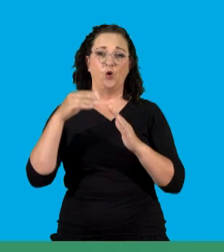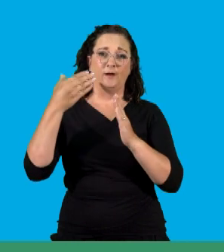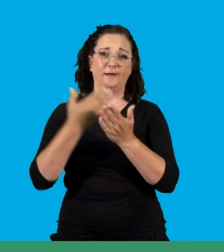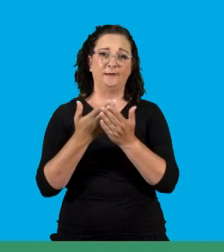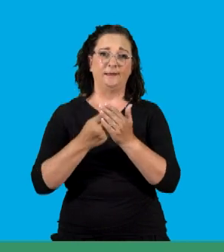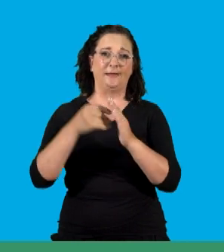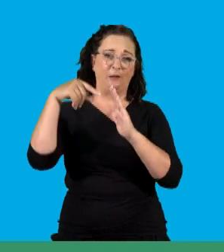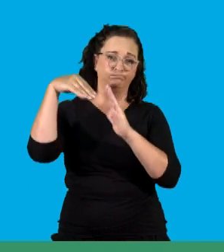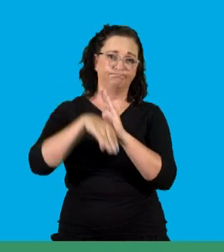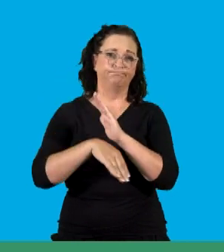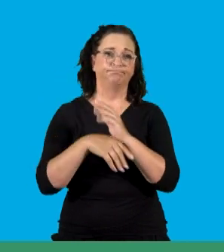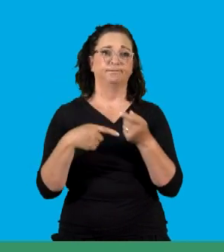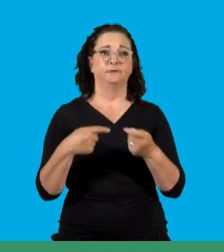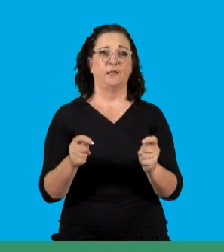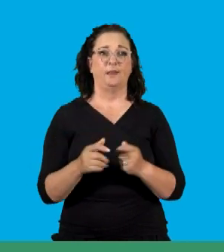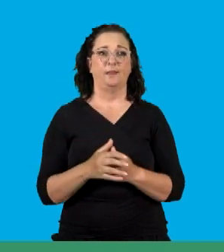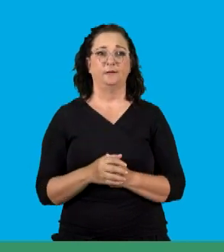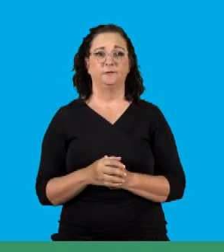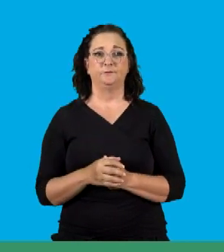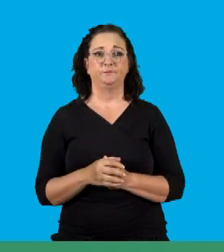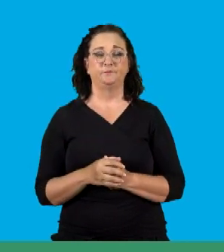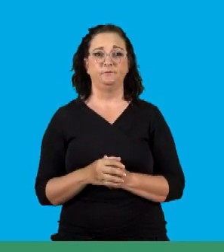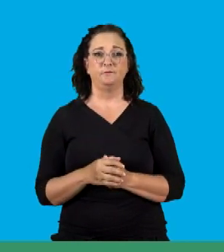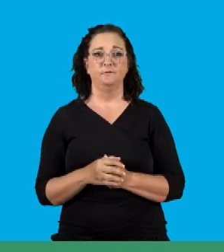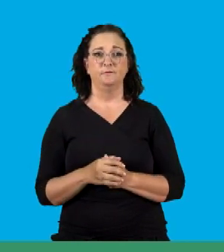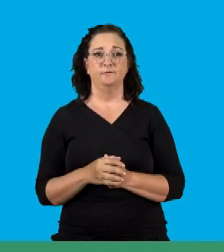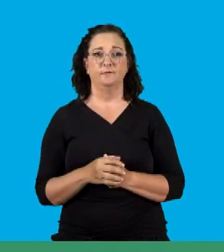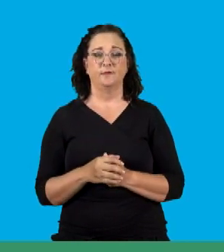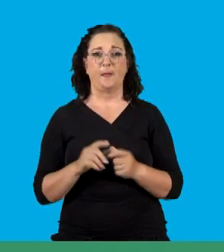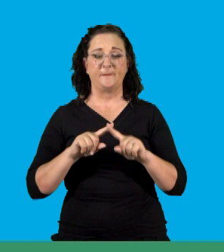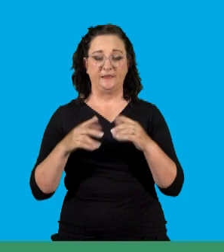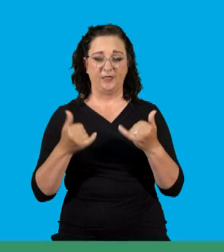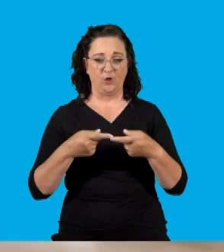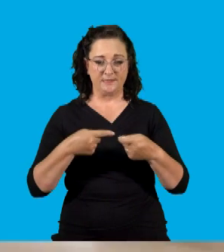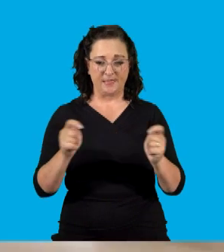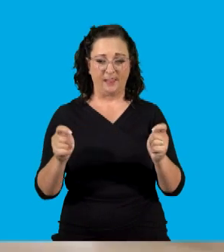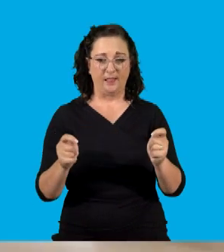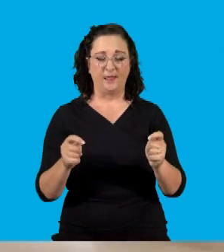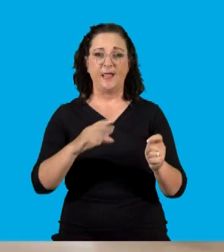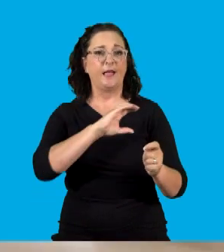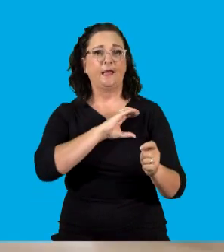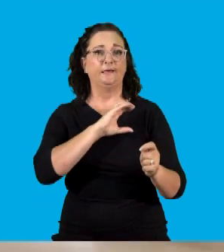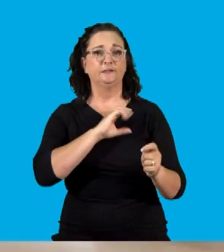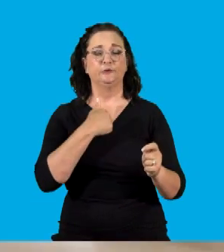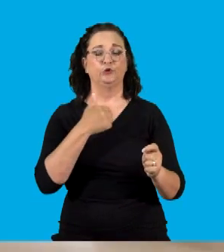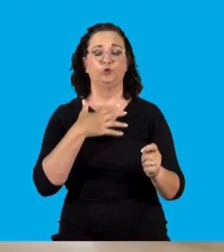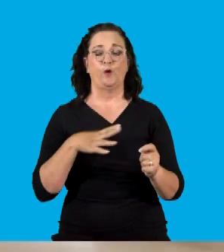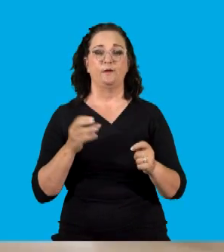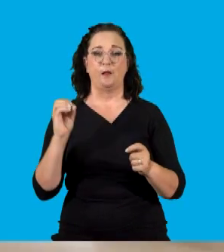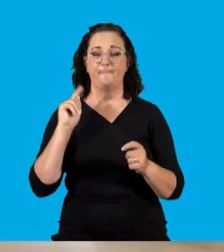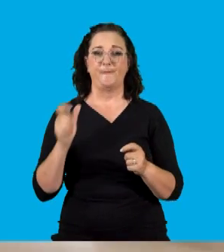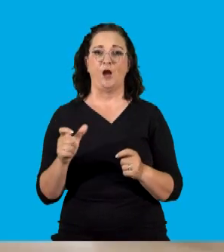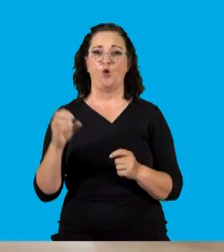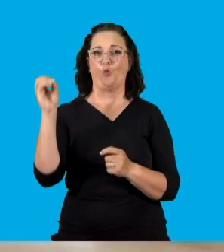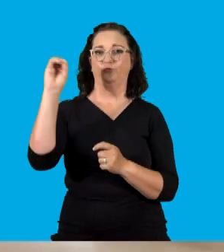product. Because of bootlegging, now businesses do what? Businesses experience a decline in sale because now customers are no longer going to